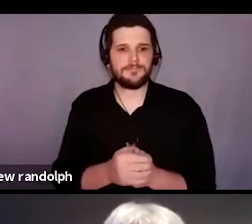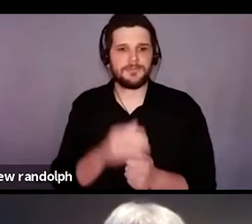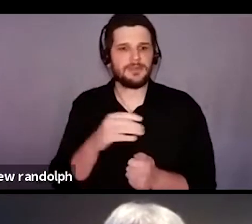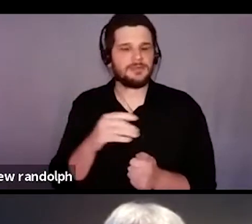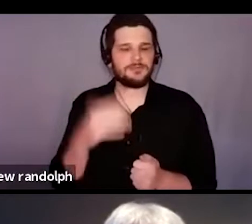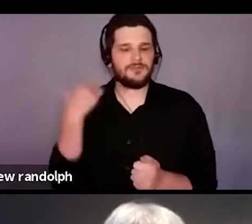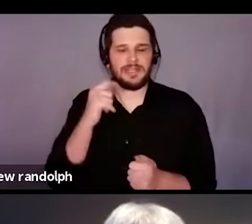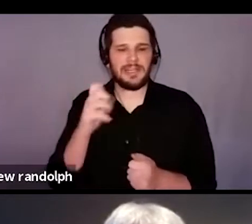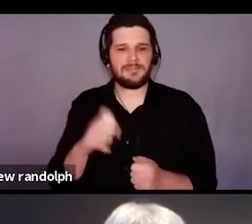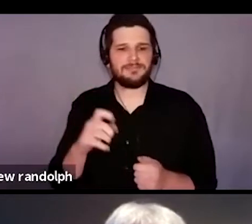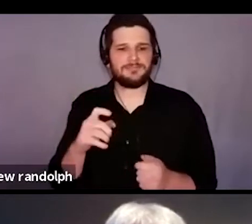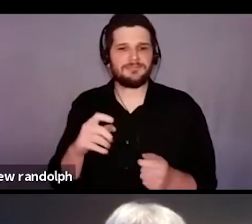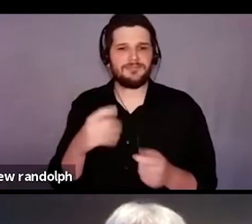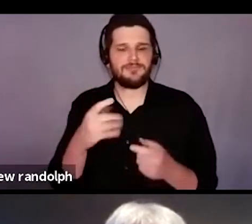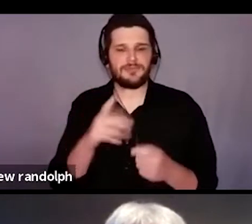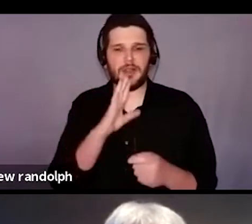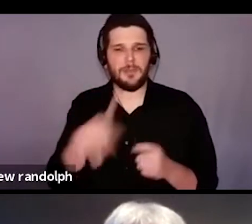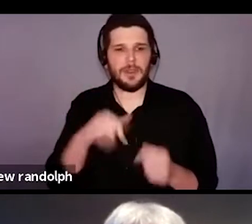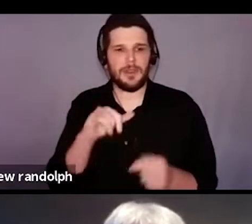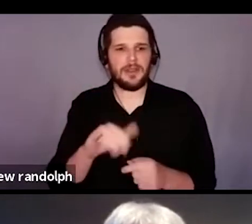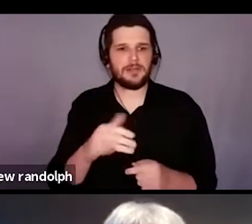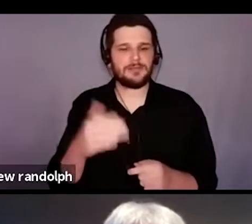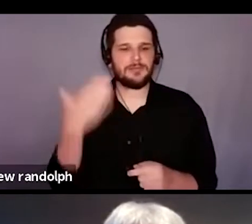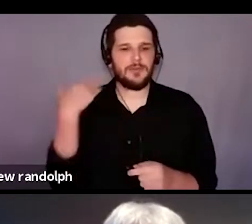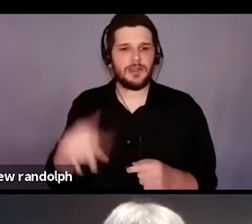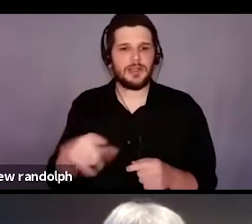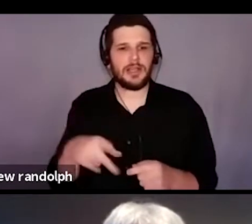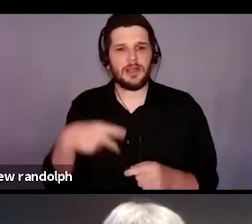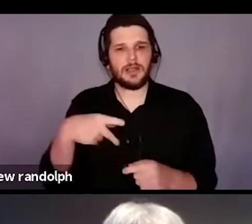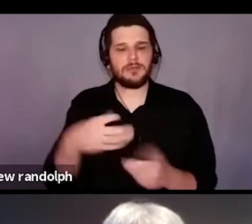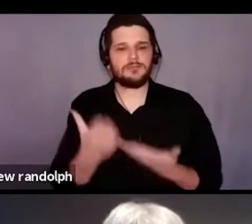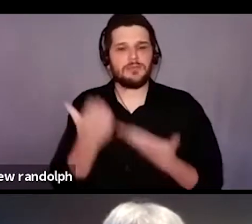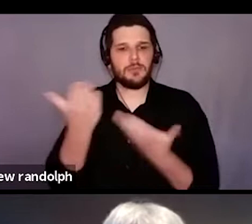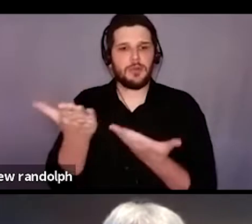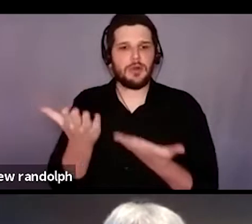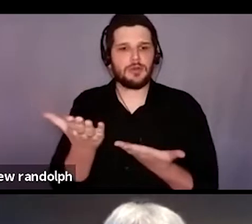But they had proposed we have a conversation about